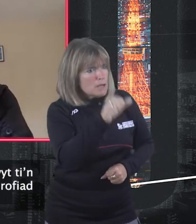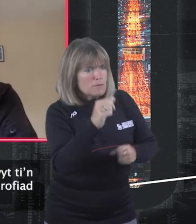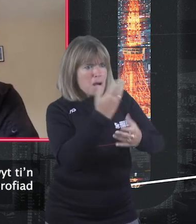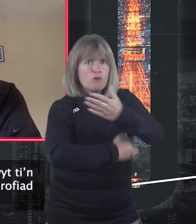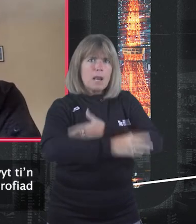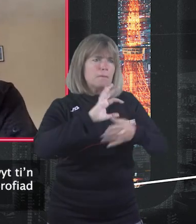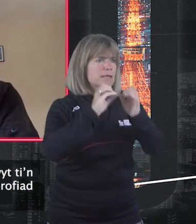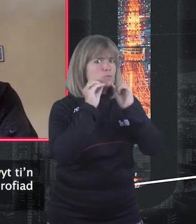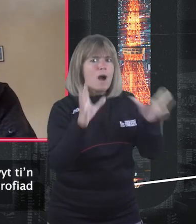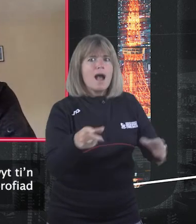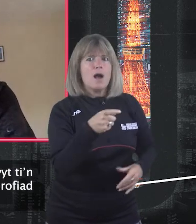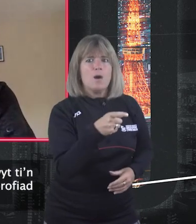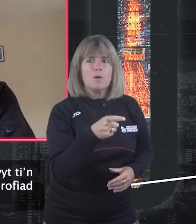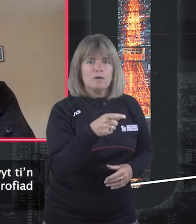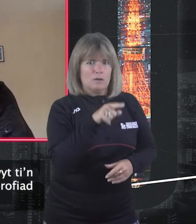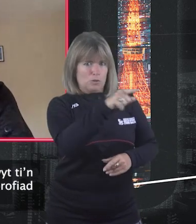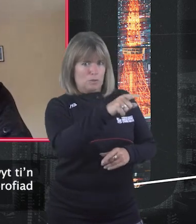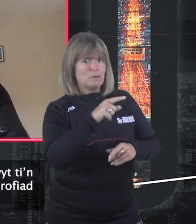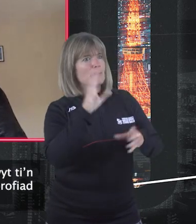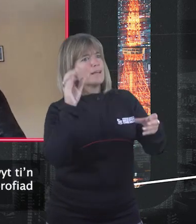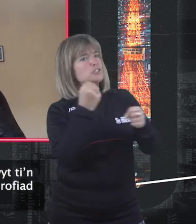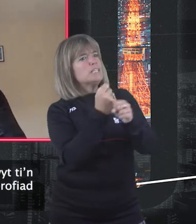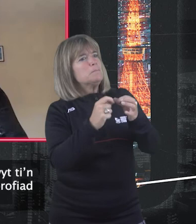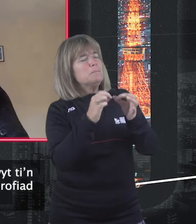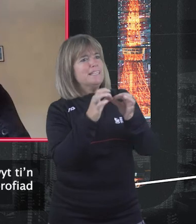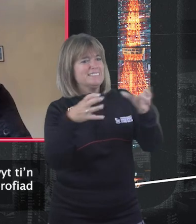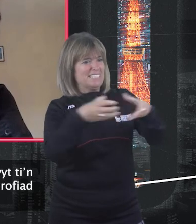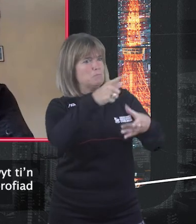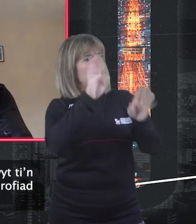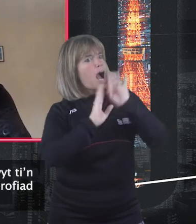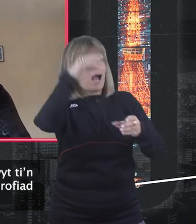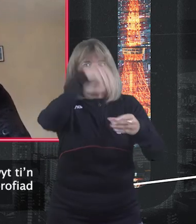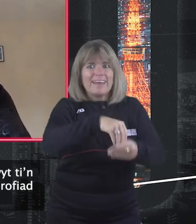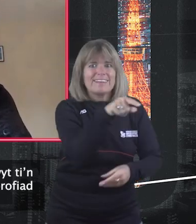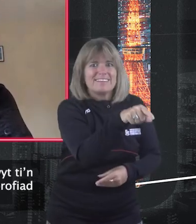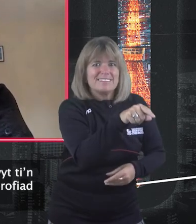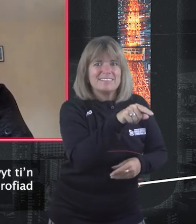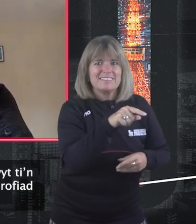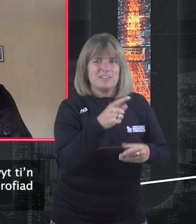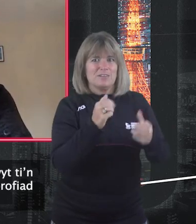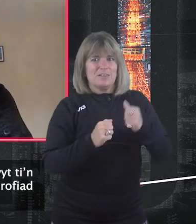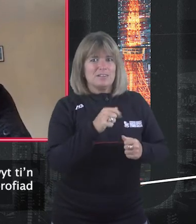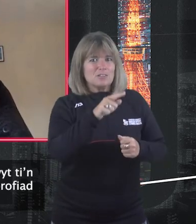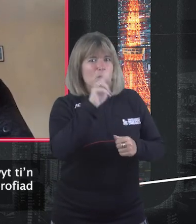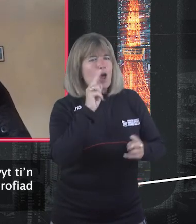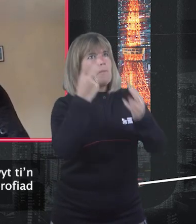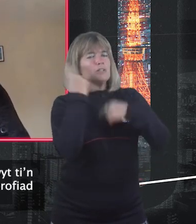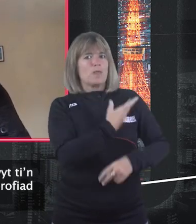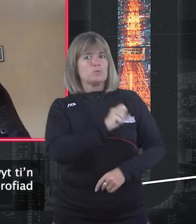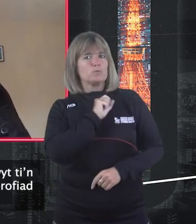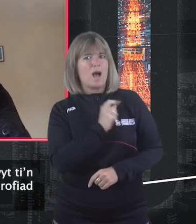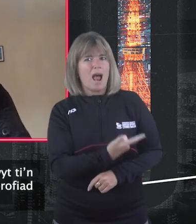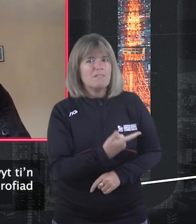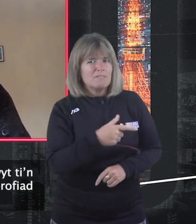and you were the youngest member of the GB Paralympian athletics team. So when you